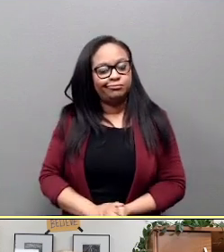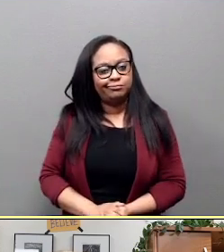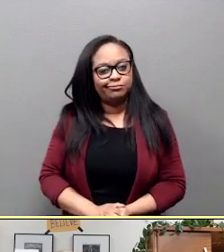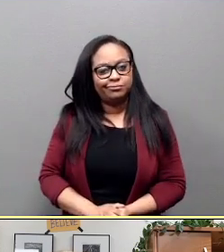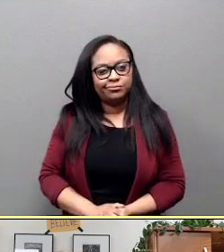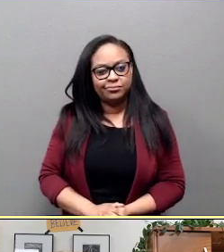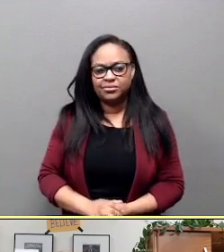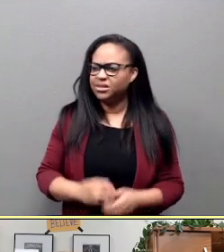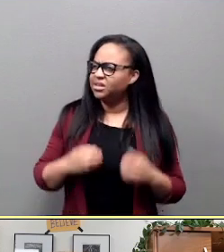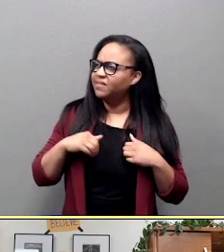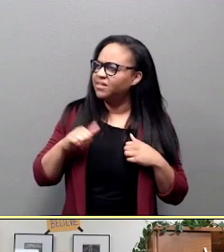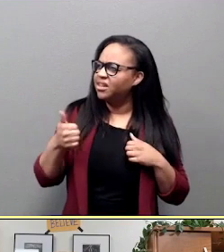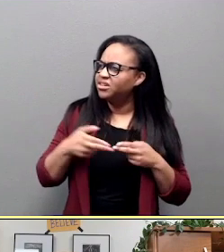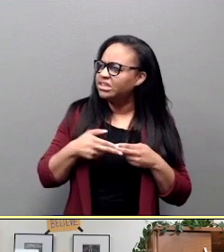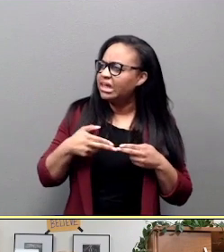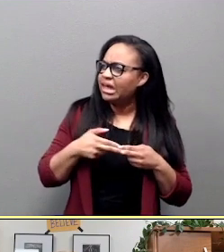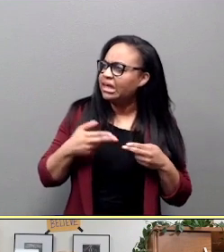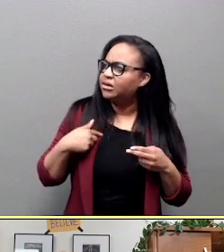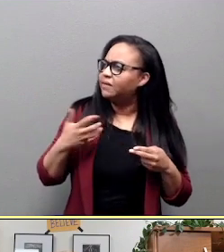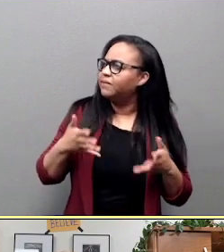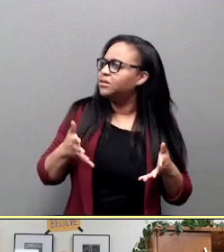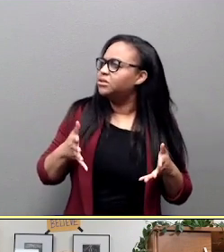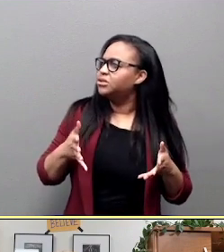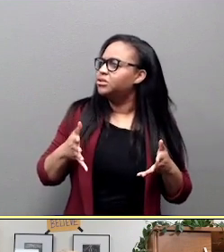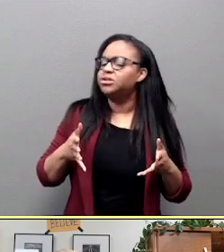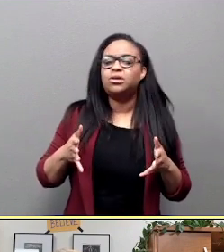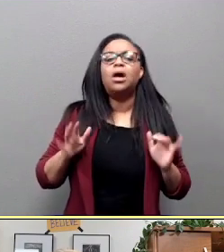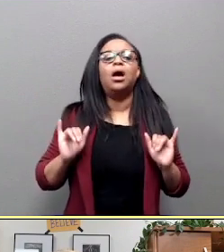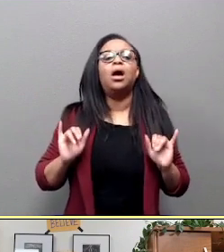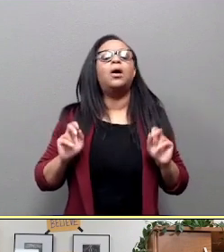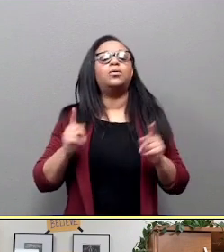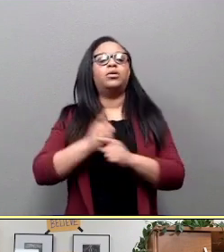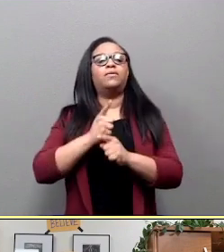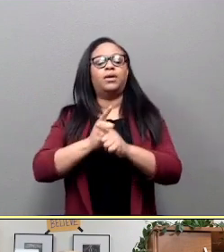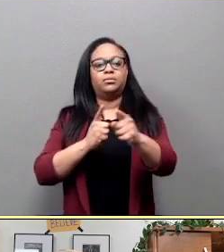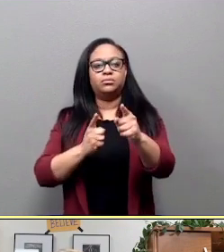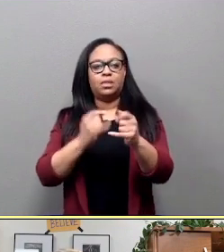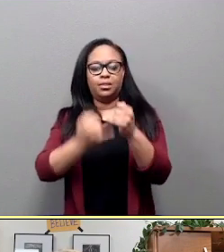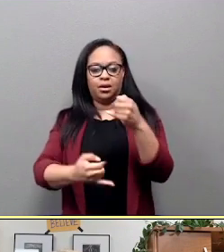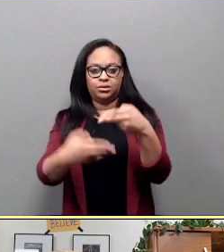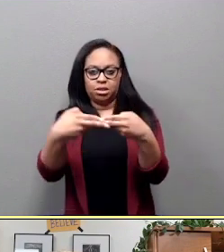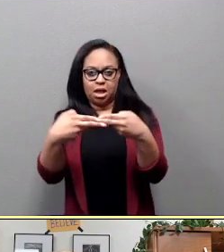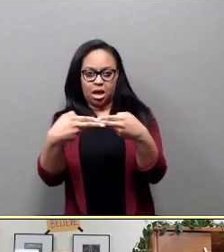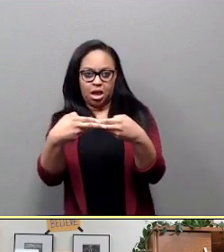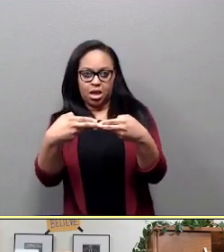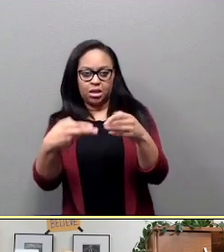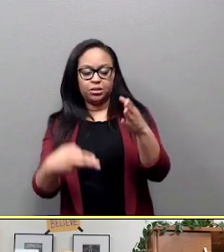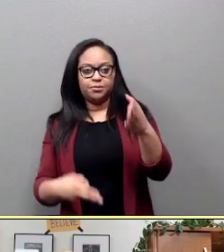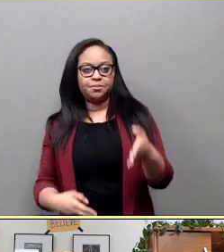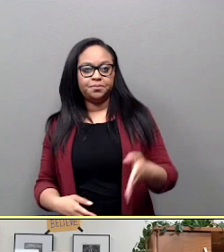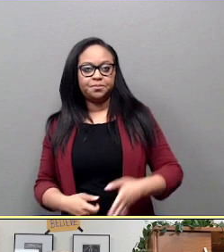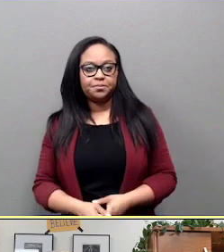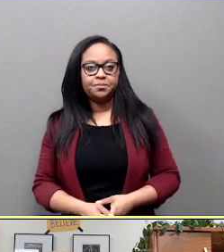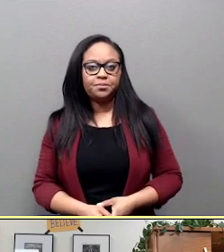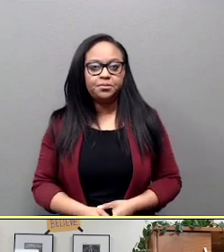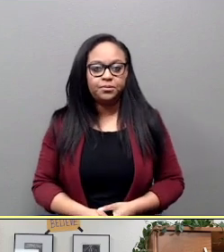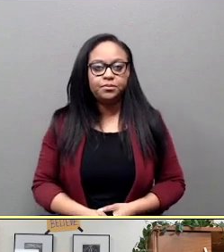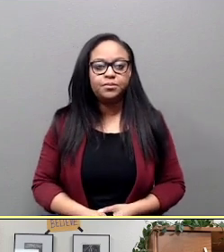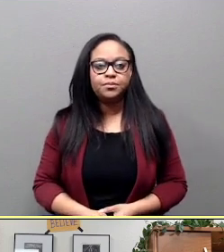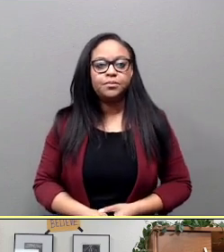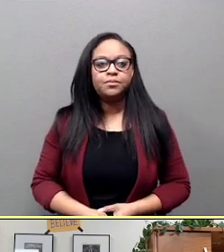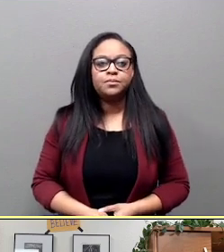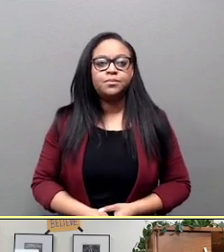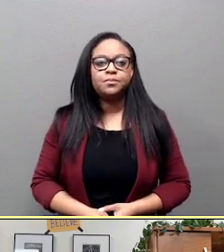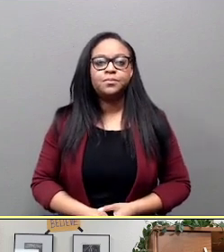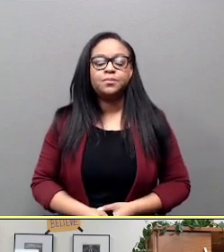slide today? Yes, and so just a reminder, check on those community levels where you live. I showed that, it was